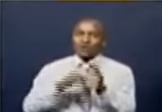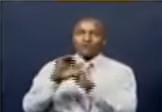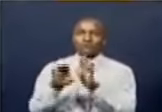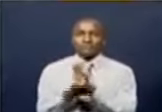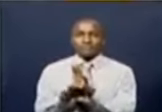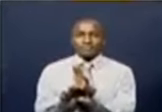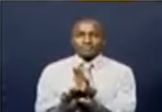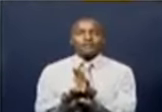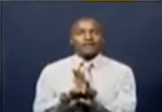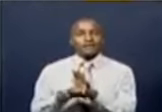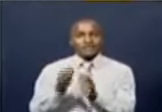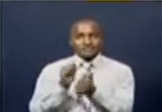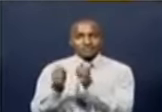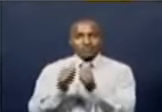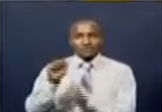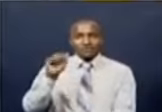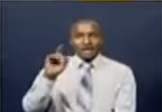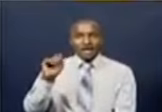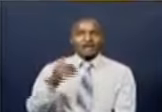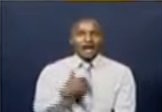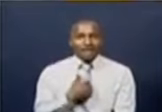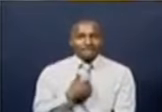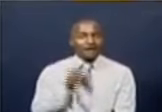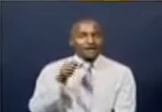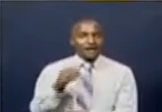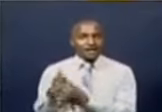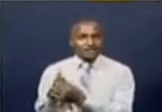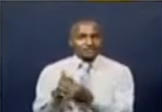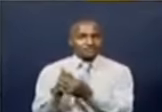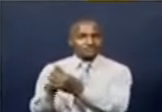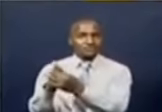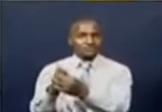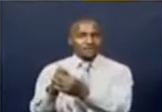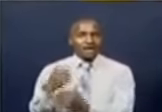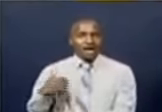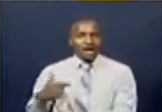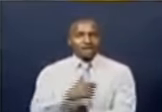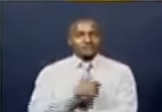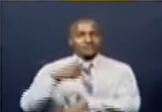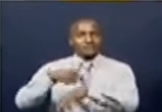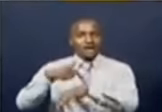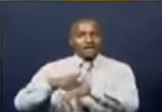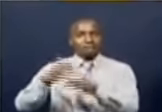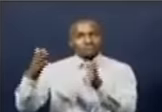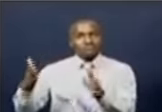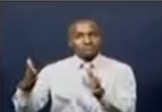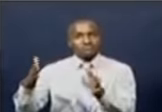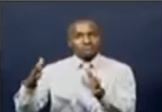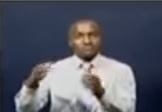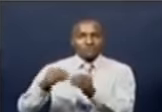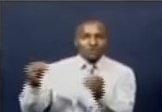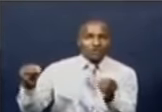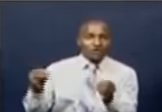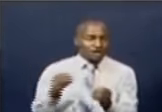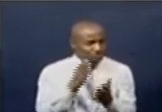We have the Sports Act, which is guiding us in terms of the terms of the officials in the office. Yes. Yeah, nobody is really following the